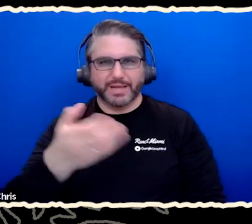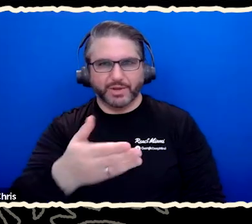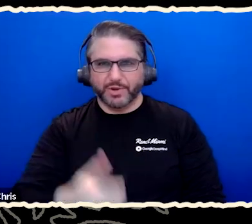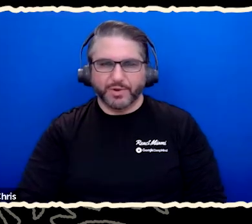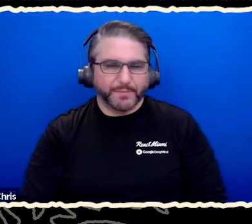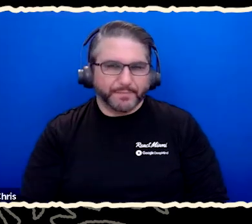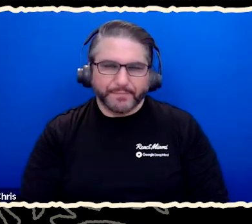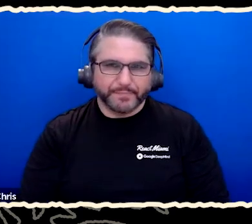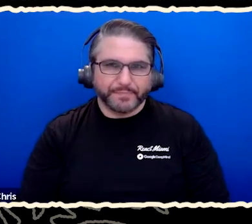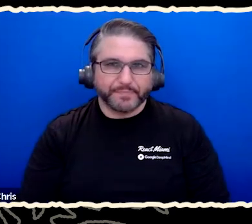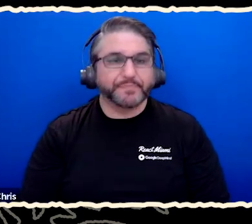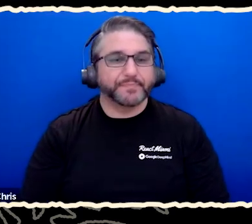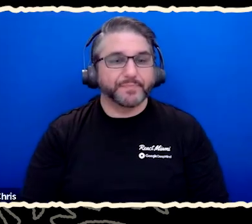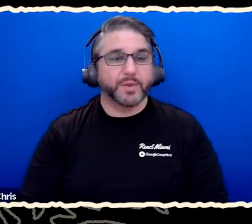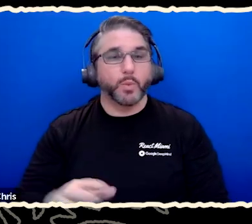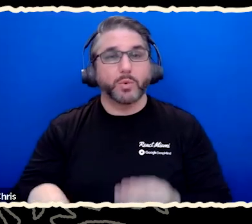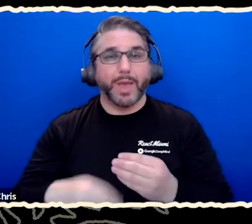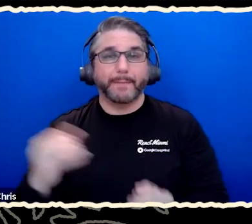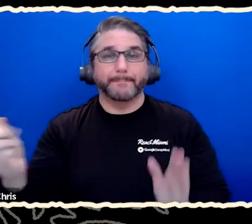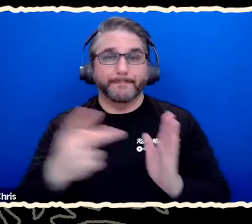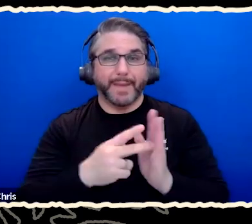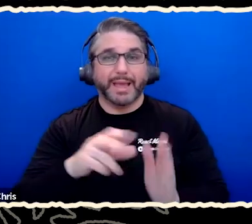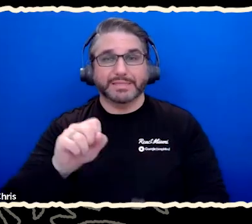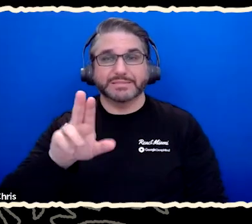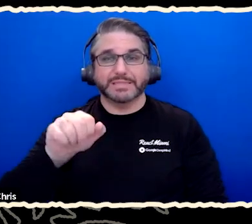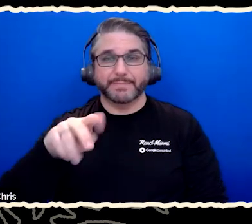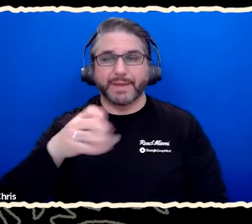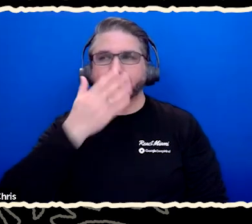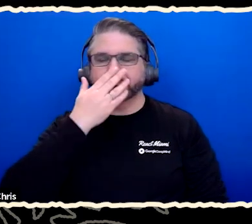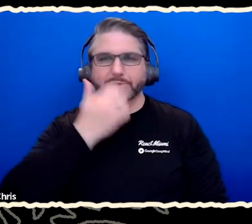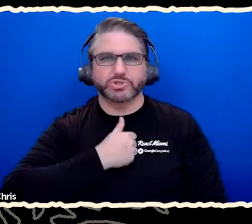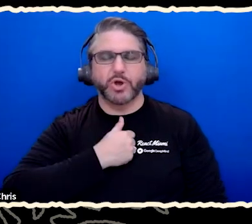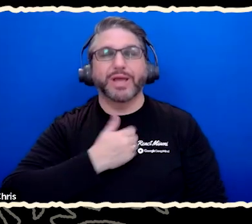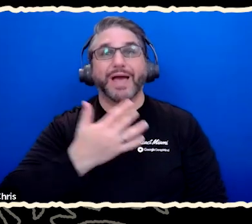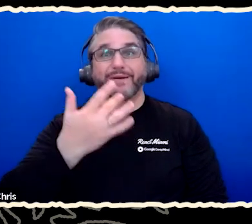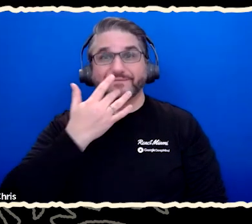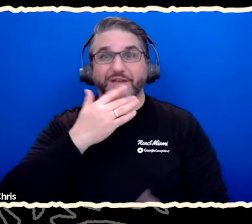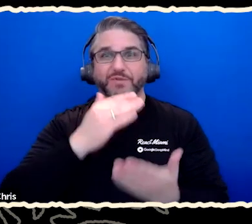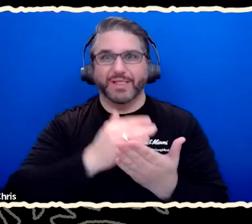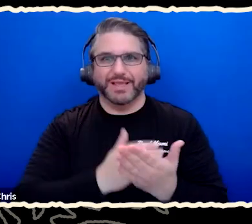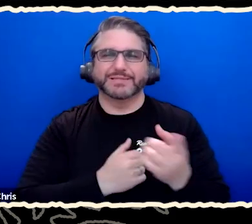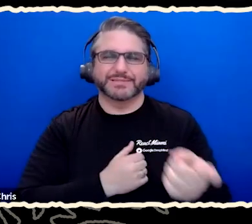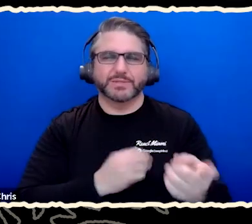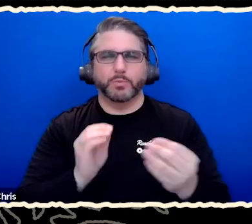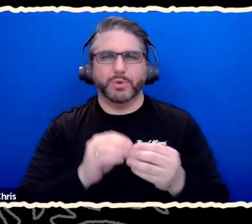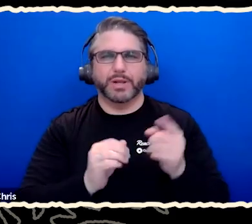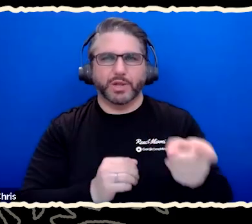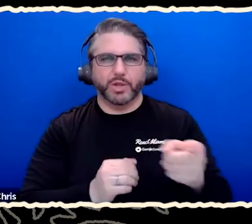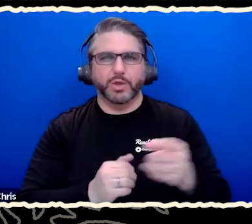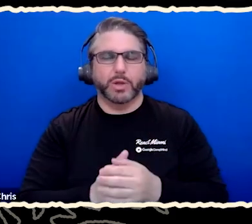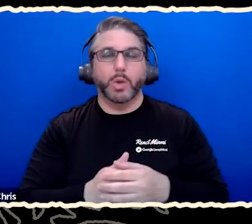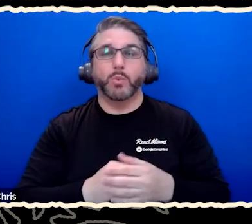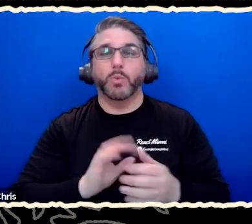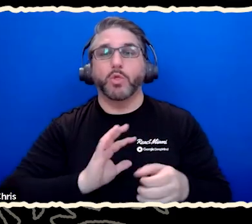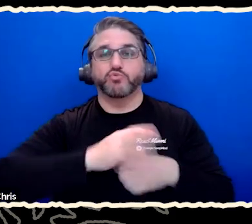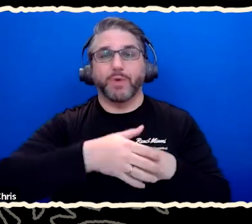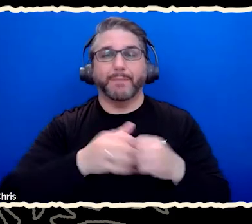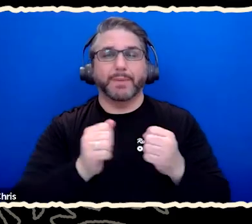And to add back the Suspense, sorry, the favorite, let's put it here. Let's wrap it in a very small,